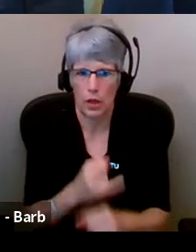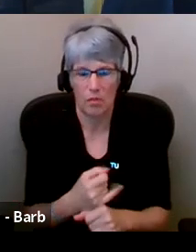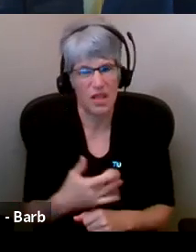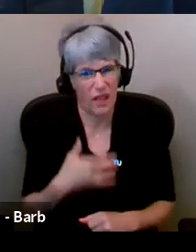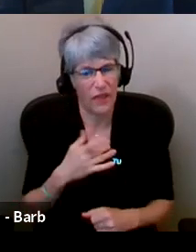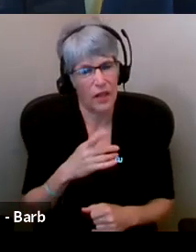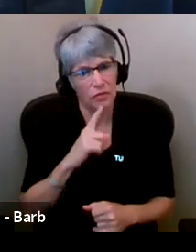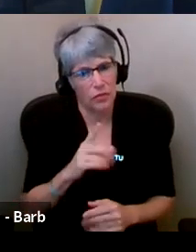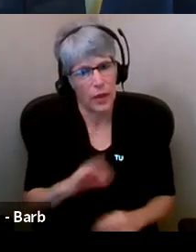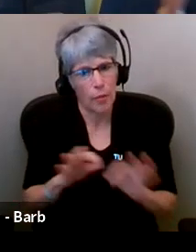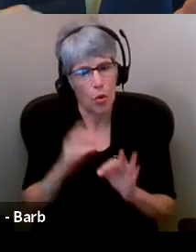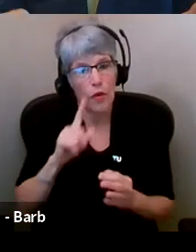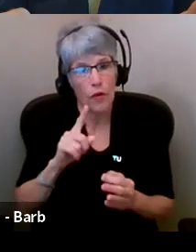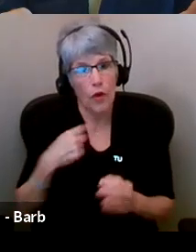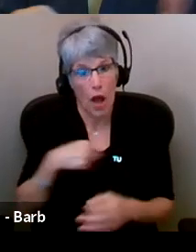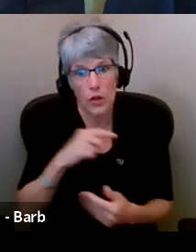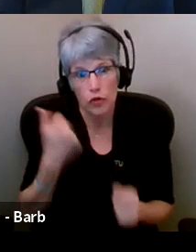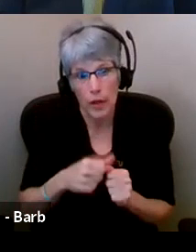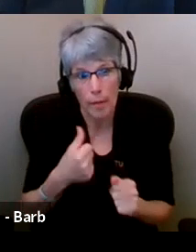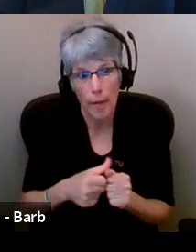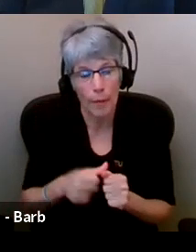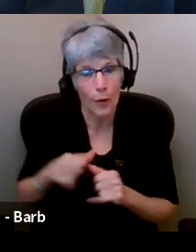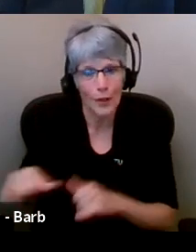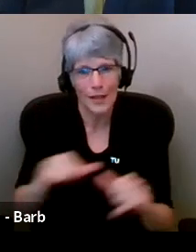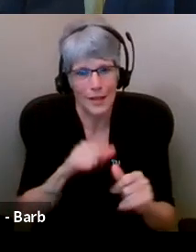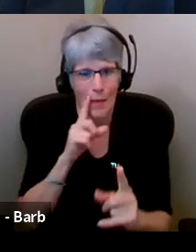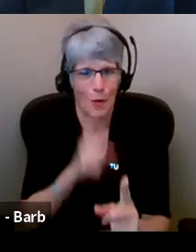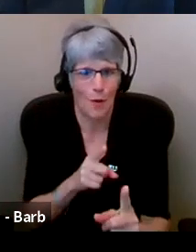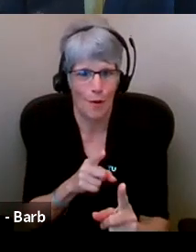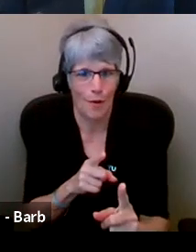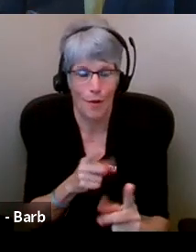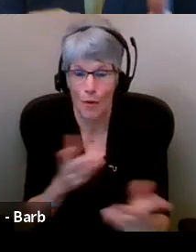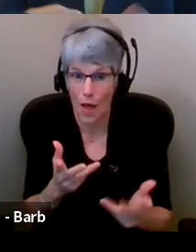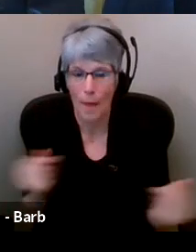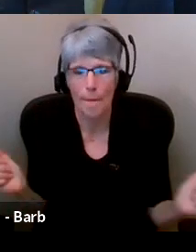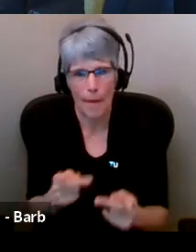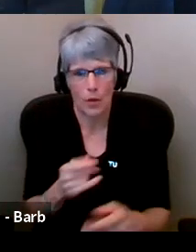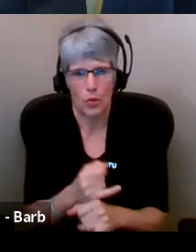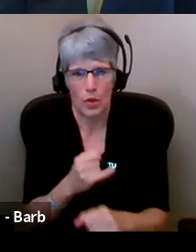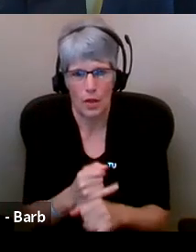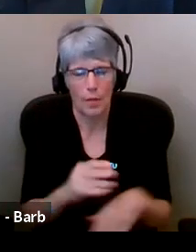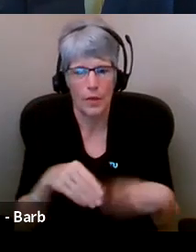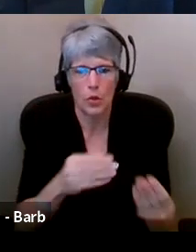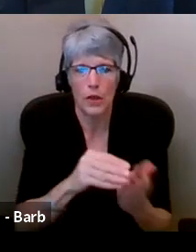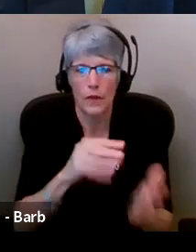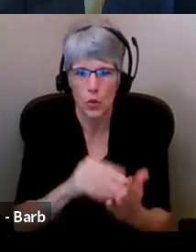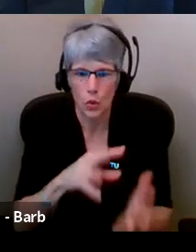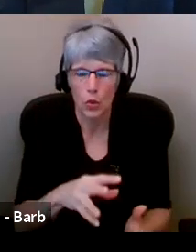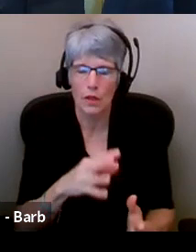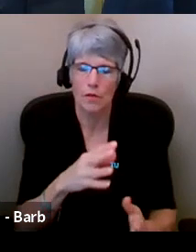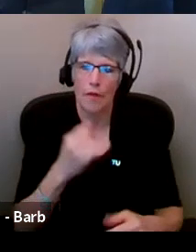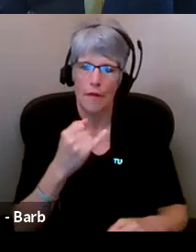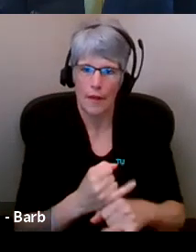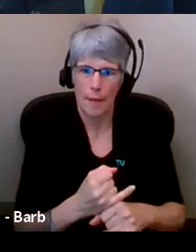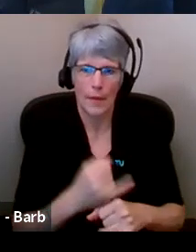important for all of us to remember that we all have the same goal. We're trying to come back to campus to provide our students with the on-campus experience that we know